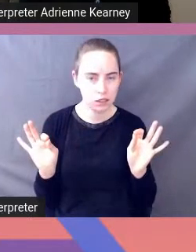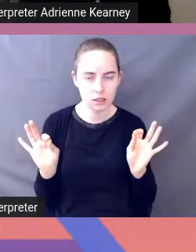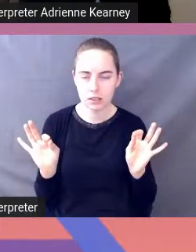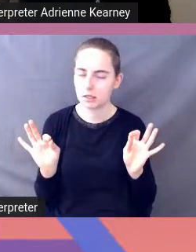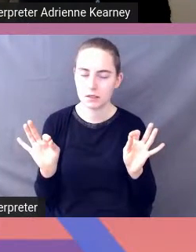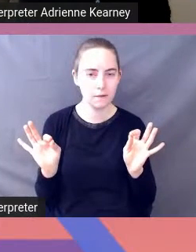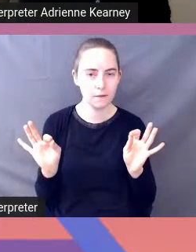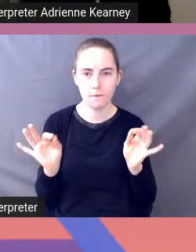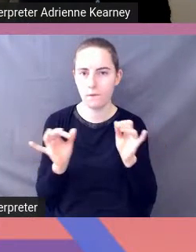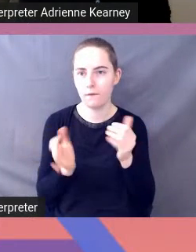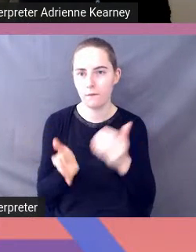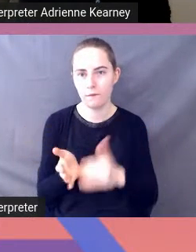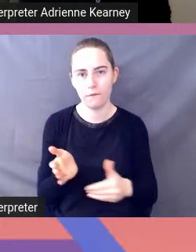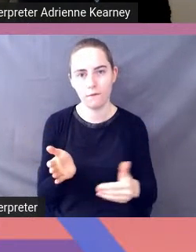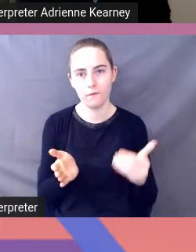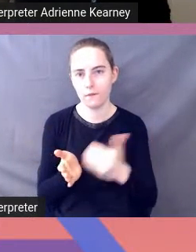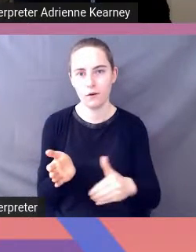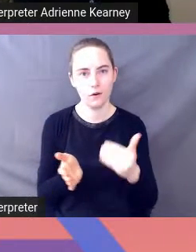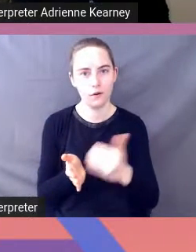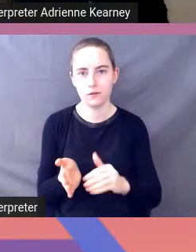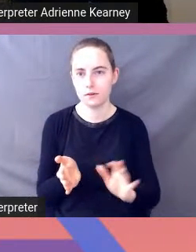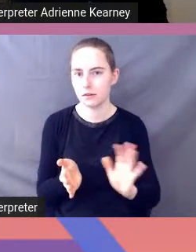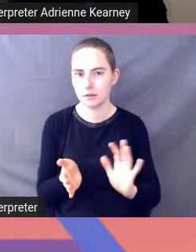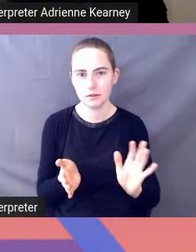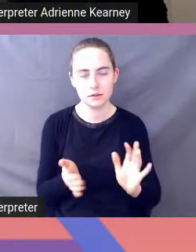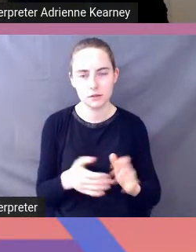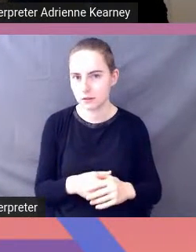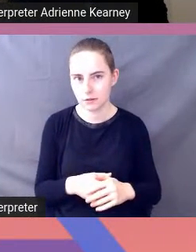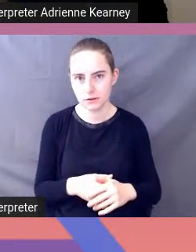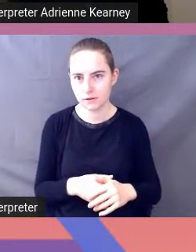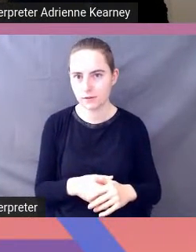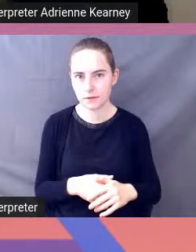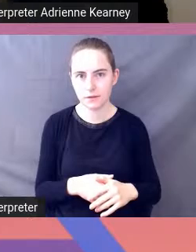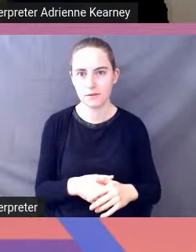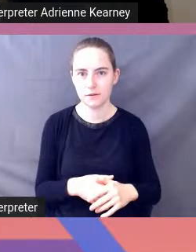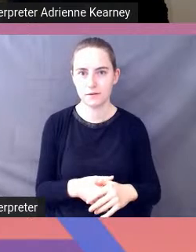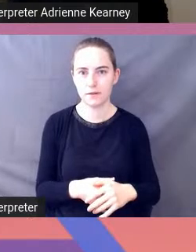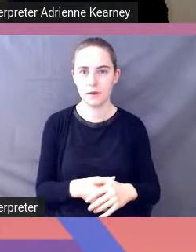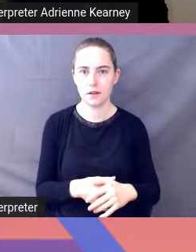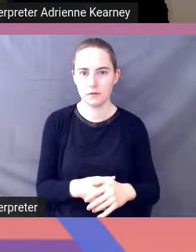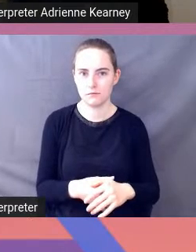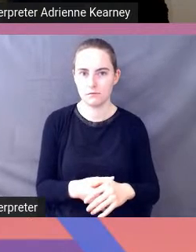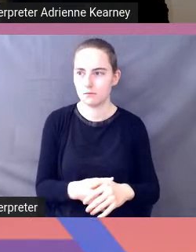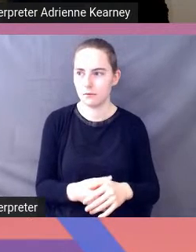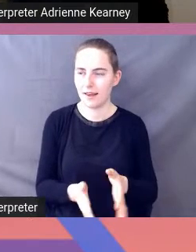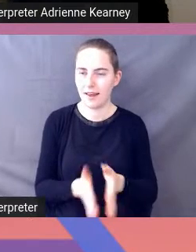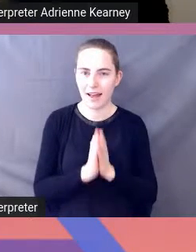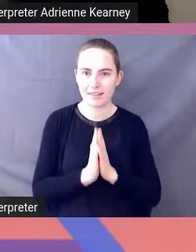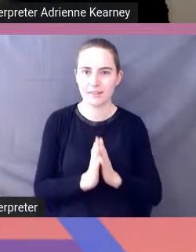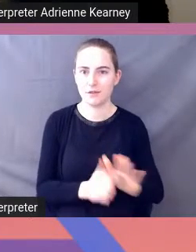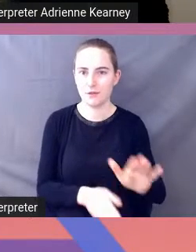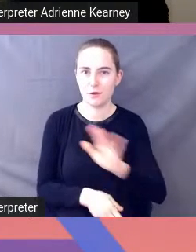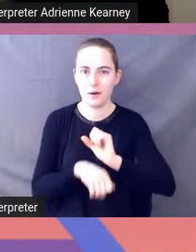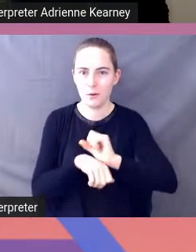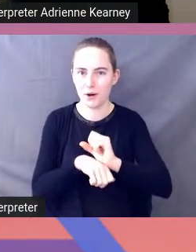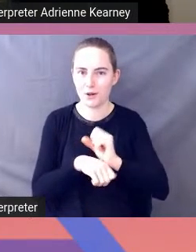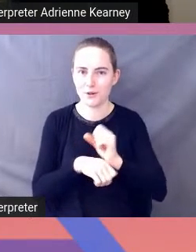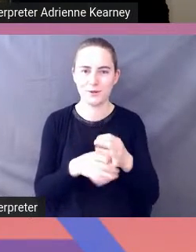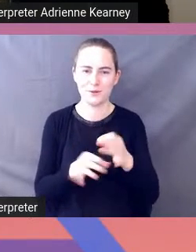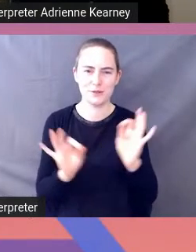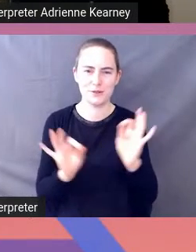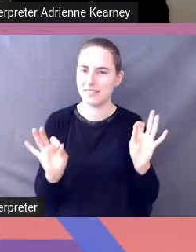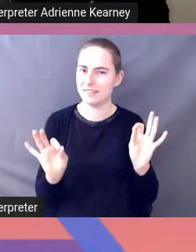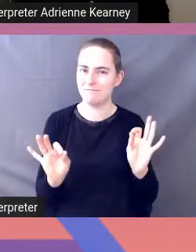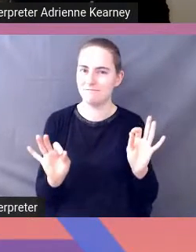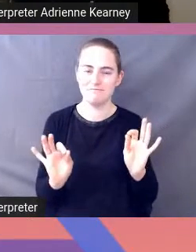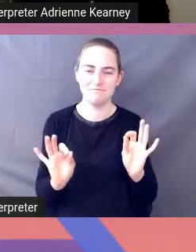people, because you're already a mistake. You're in the mistake of asking them to expend their labor for you for free, which, especially as a Black woman,